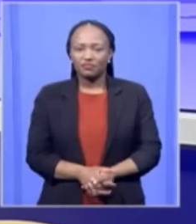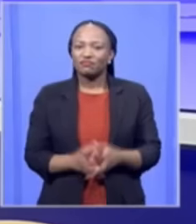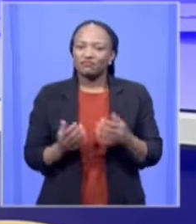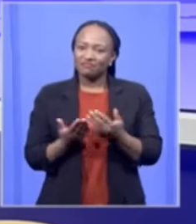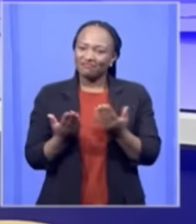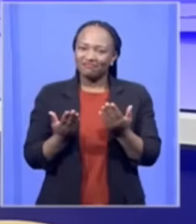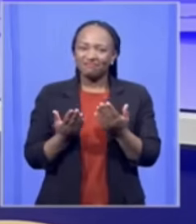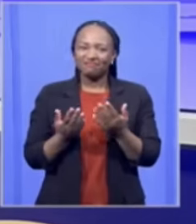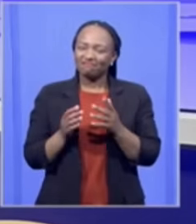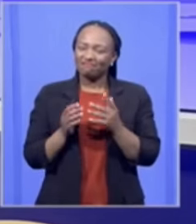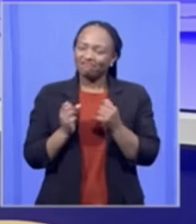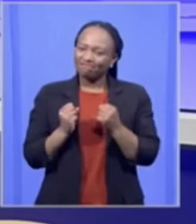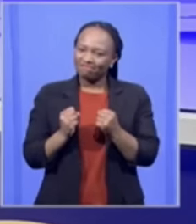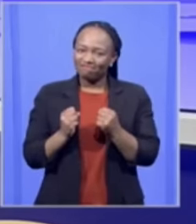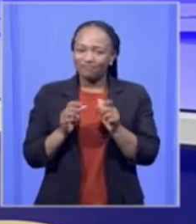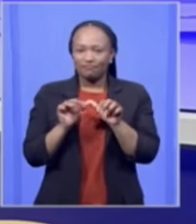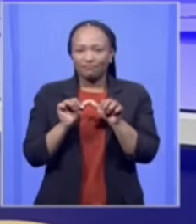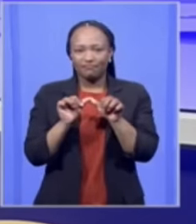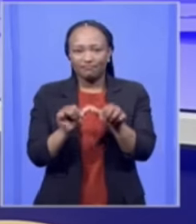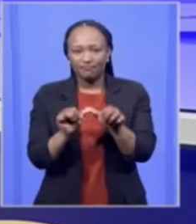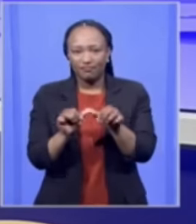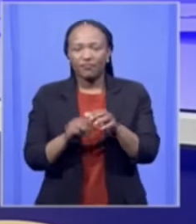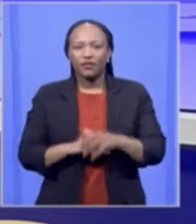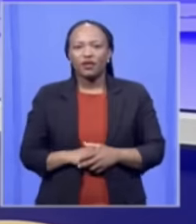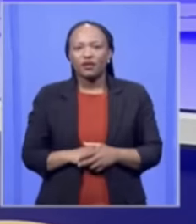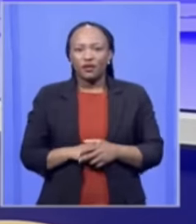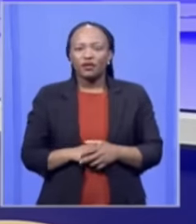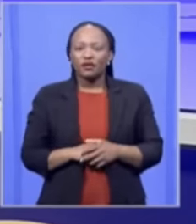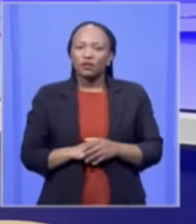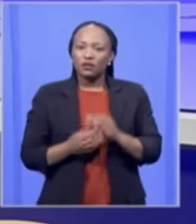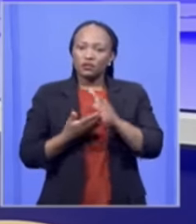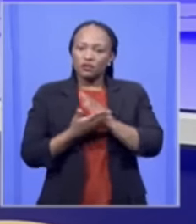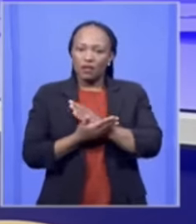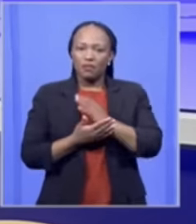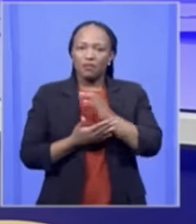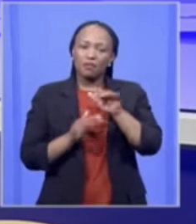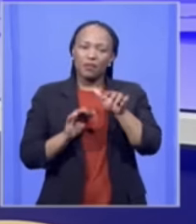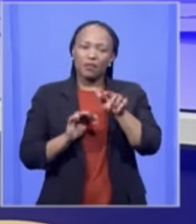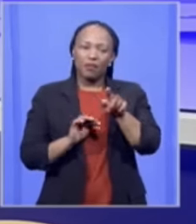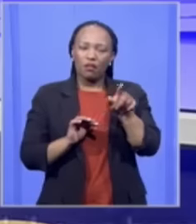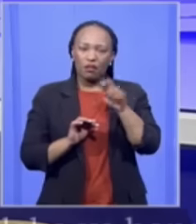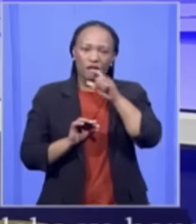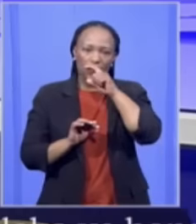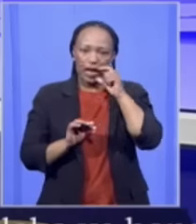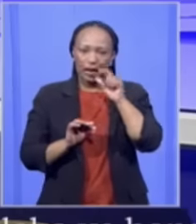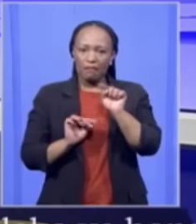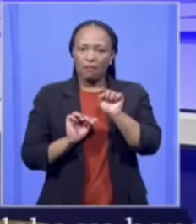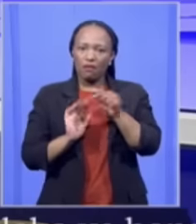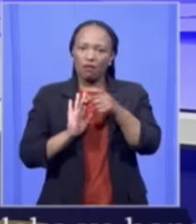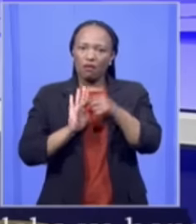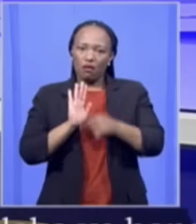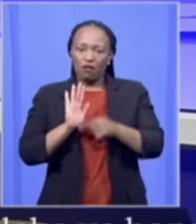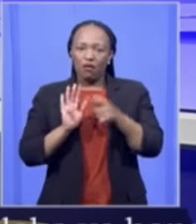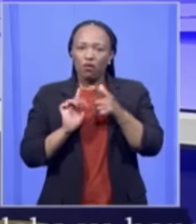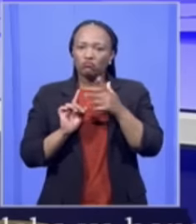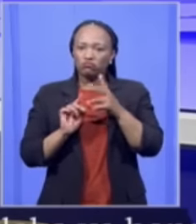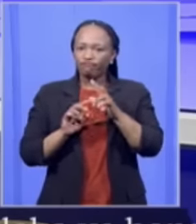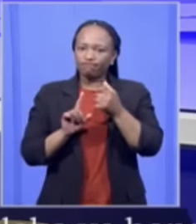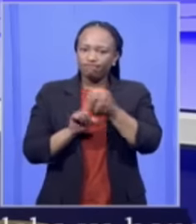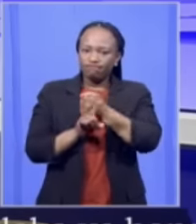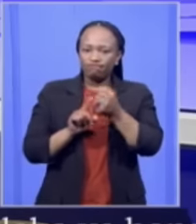Mothoetsho re santse re le mmogo. Rebola maina a ba ba sotlang ka thobalano le tiriso dikgoka ya bong mo sepodising